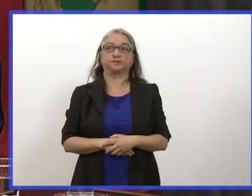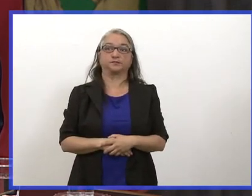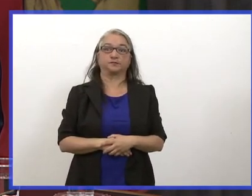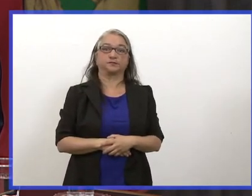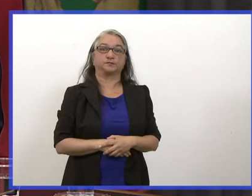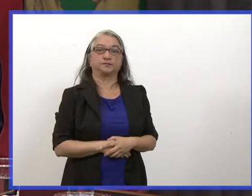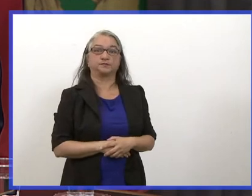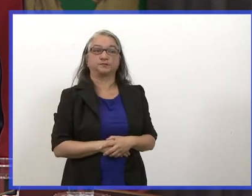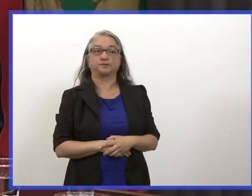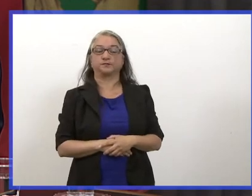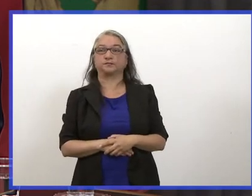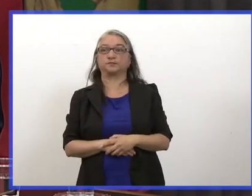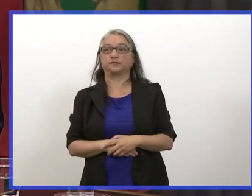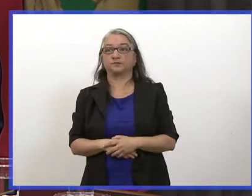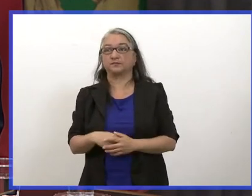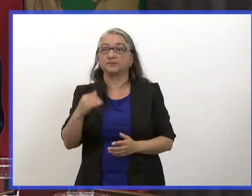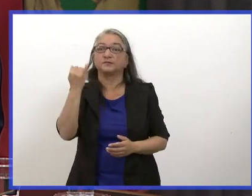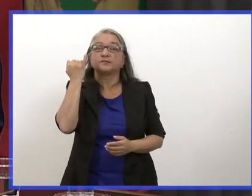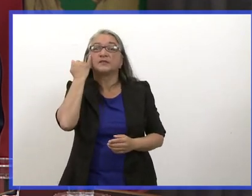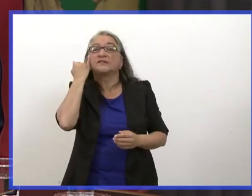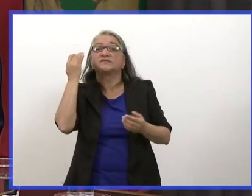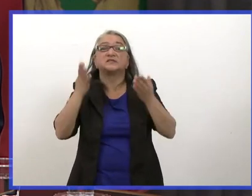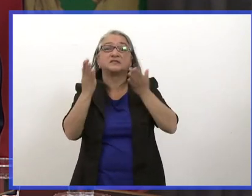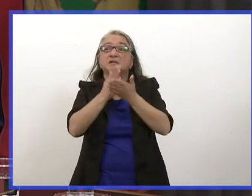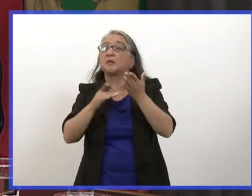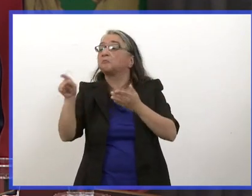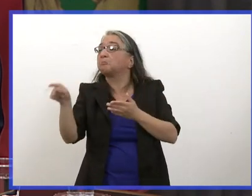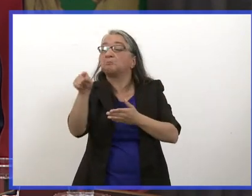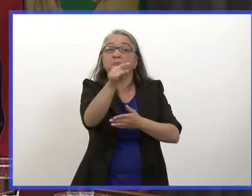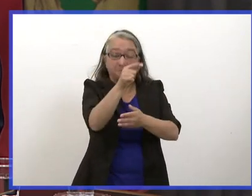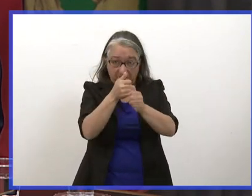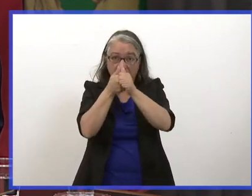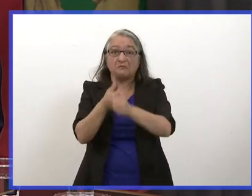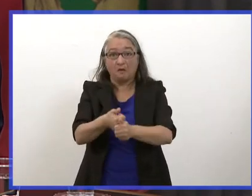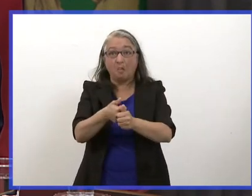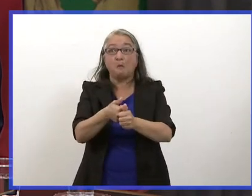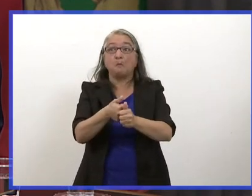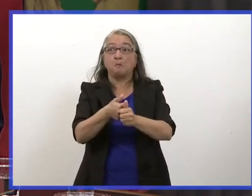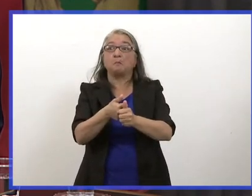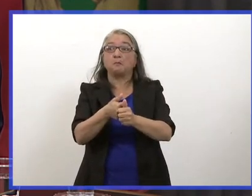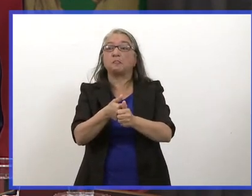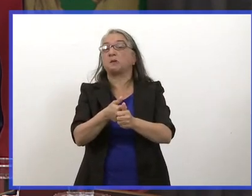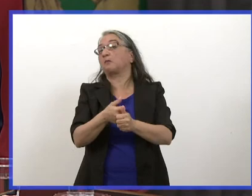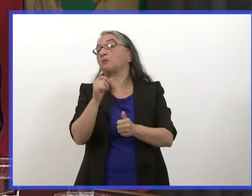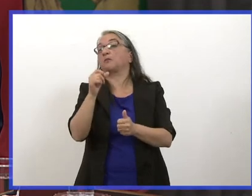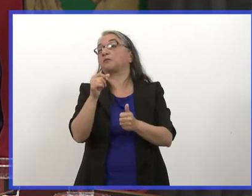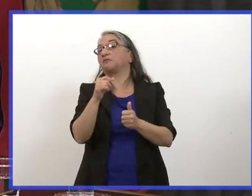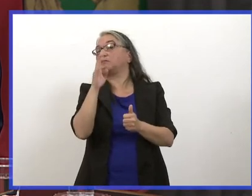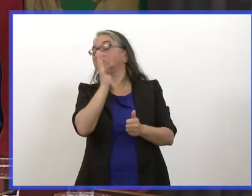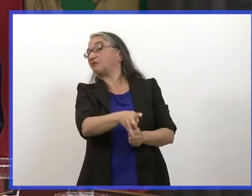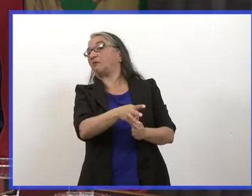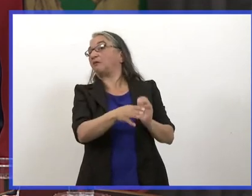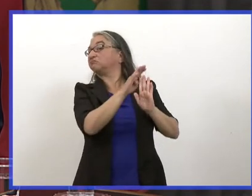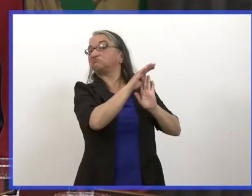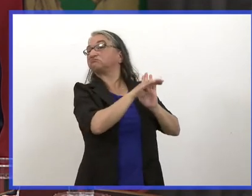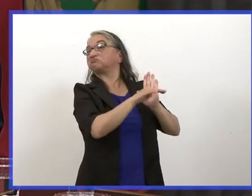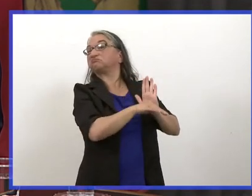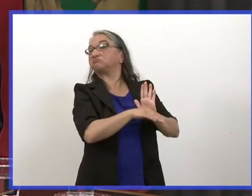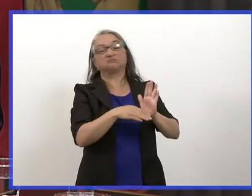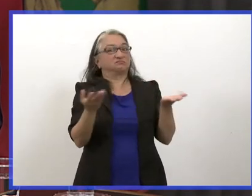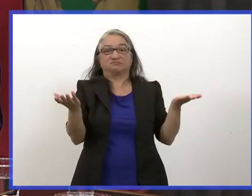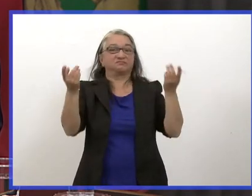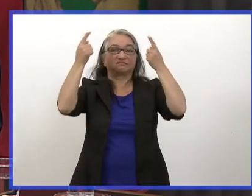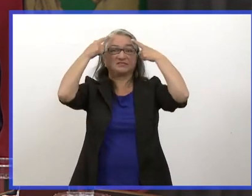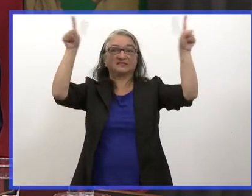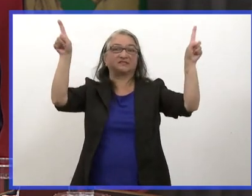we will not get our lives back as rapidly if we do not have the buy-in from Manitobans to support these measures. And so I